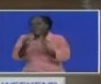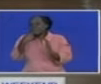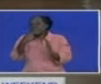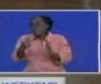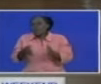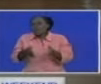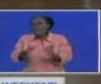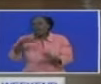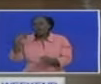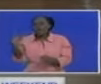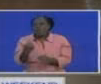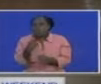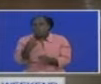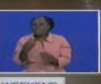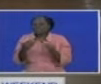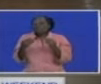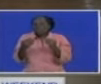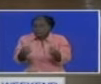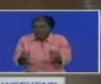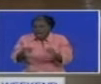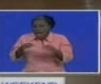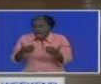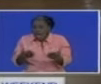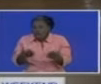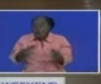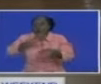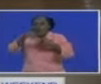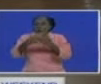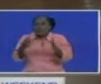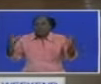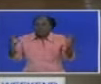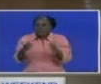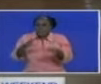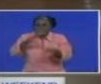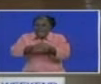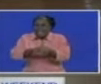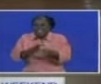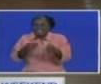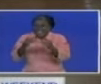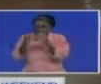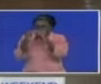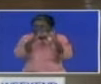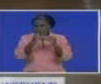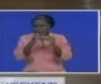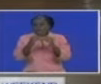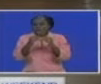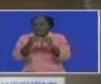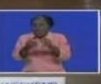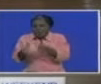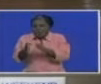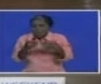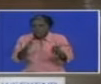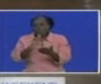ways that this disease can be cured is if all communities are given equal opportunities to share power and